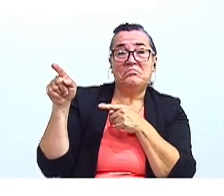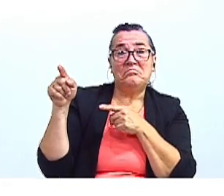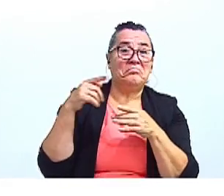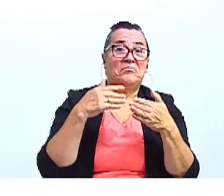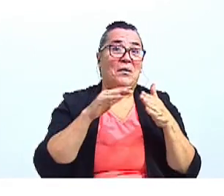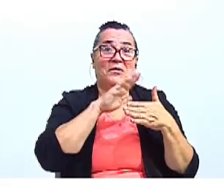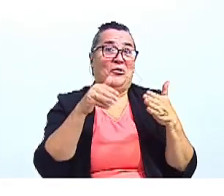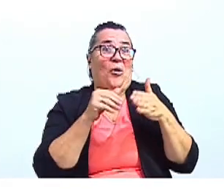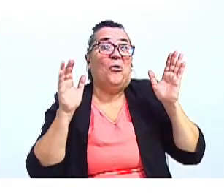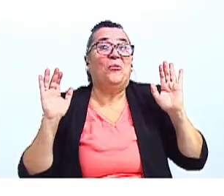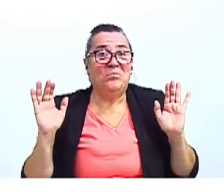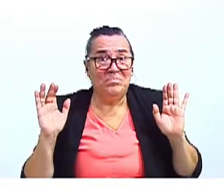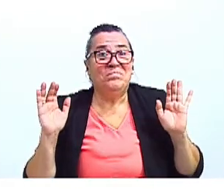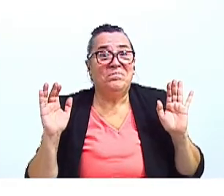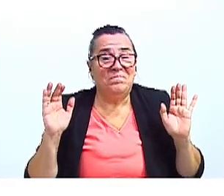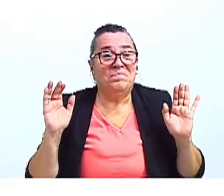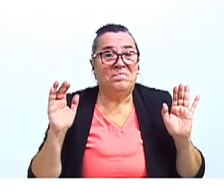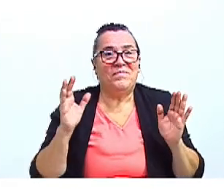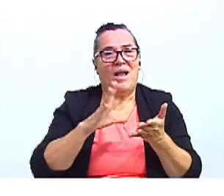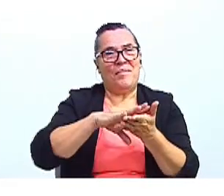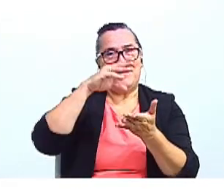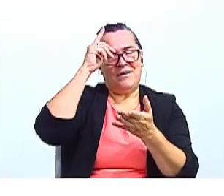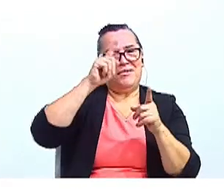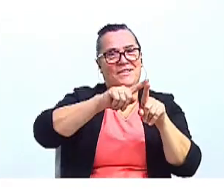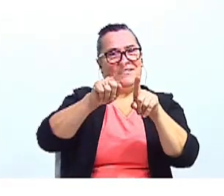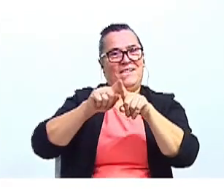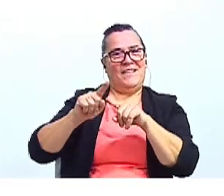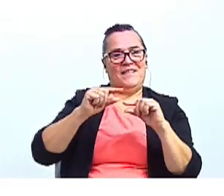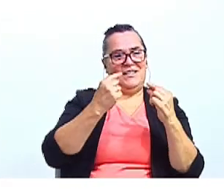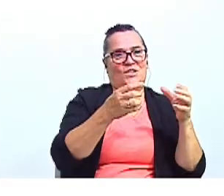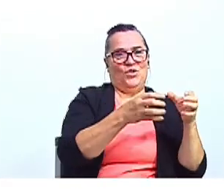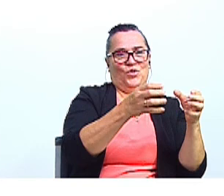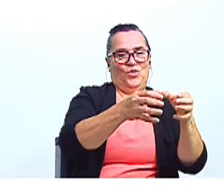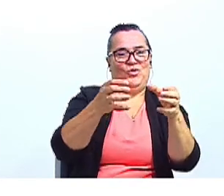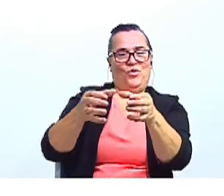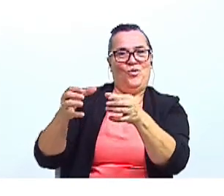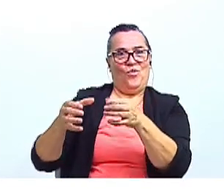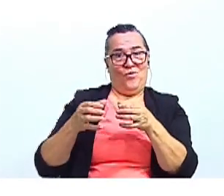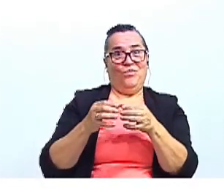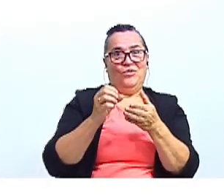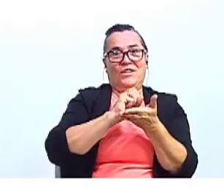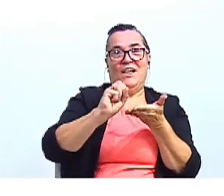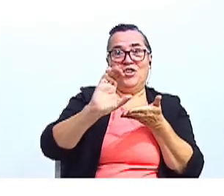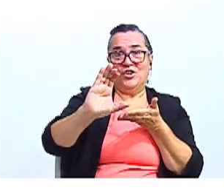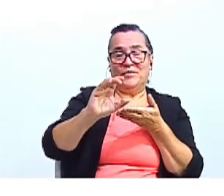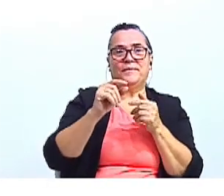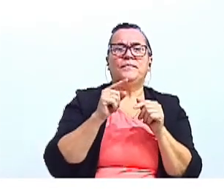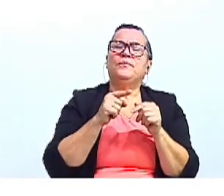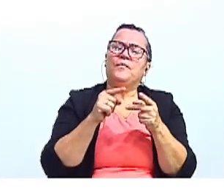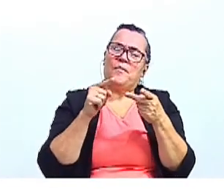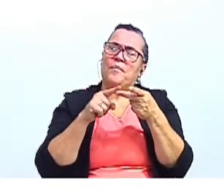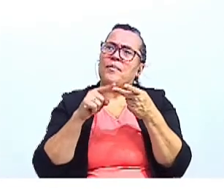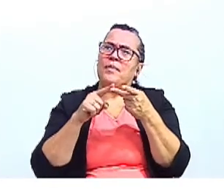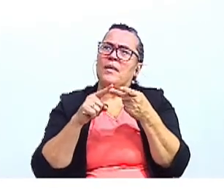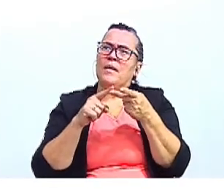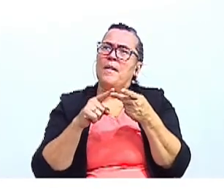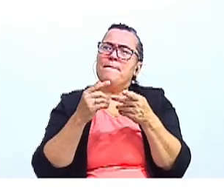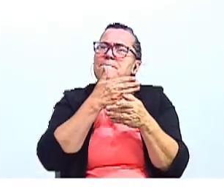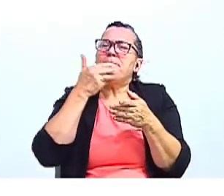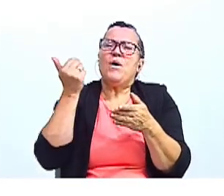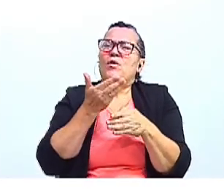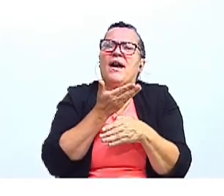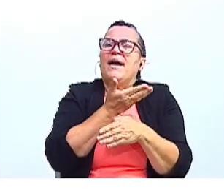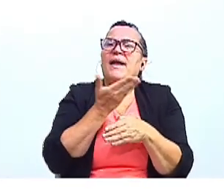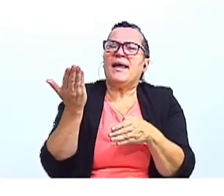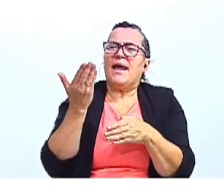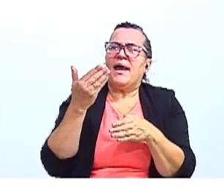everything, right? We learned about the different groups we had in school. What can you improve the next time I watch